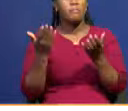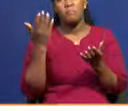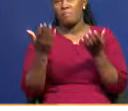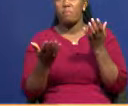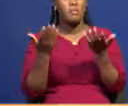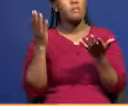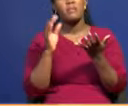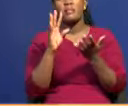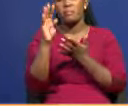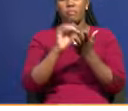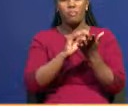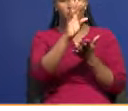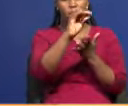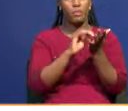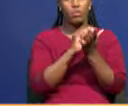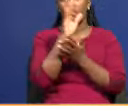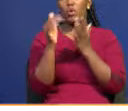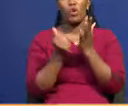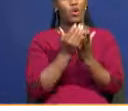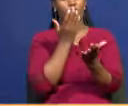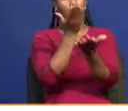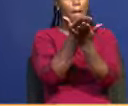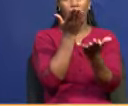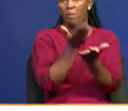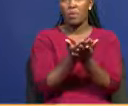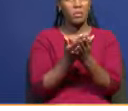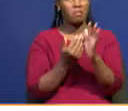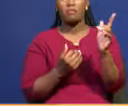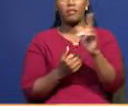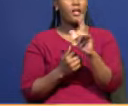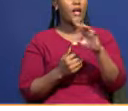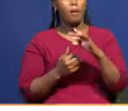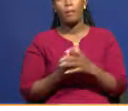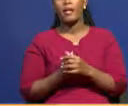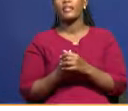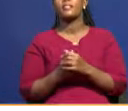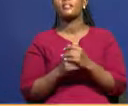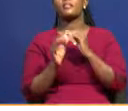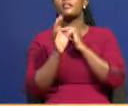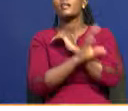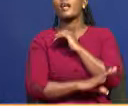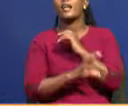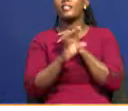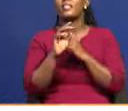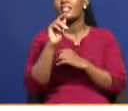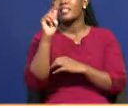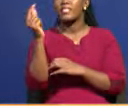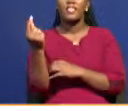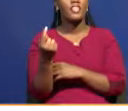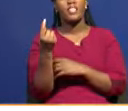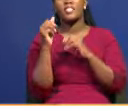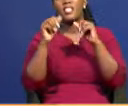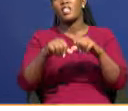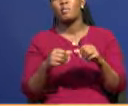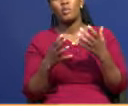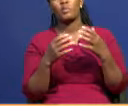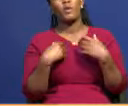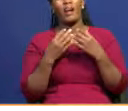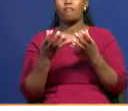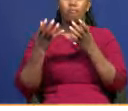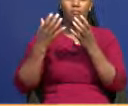all the proposal. Mm-hmm. I understand that in this country, you may make a lot of